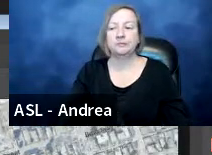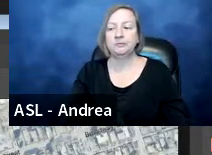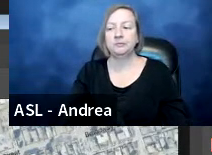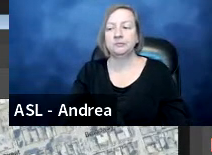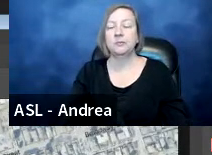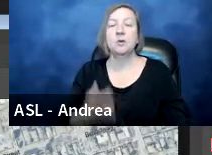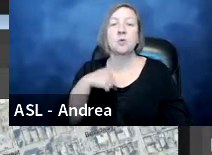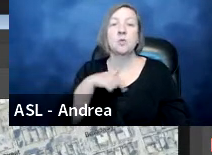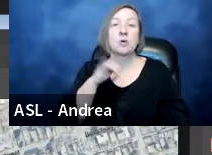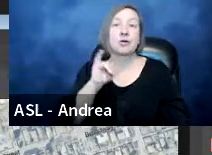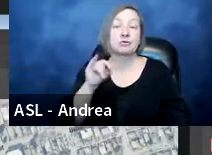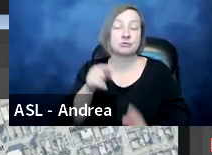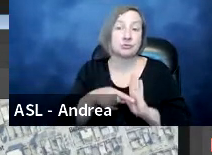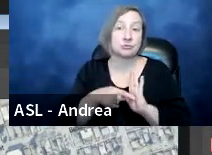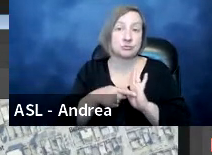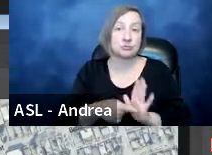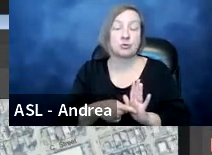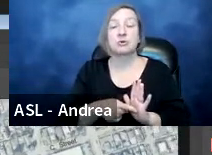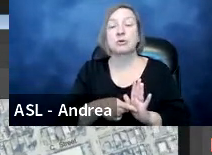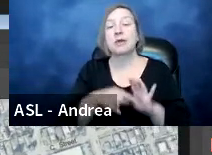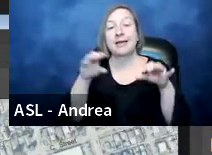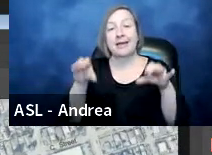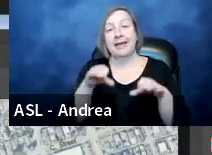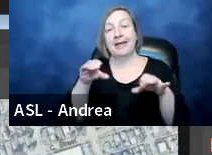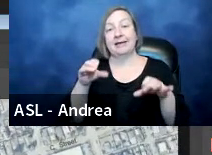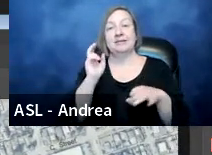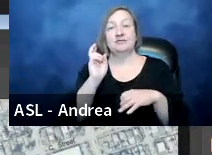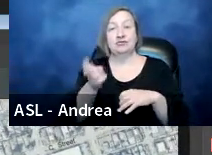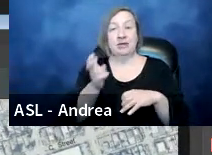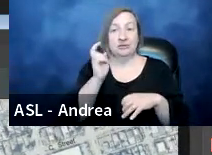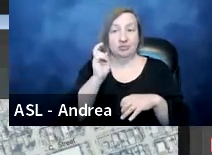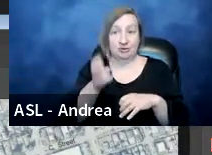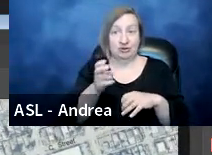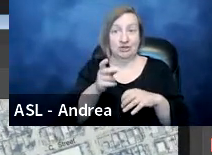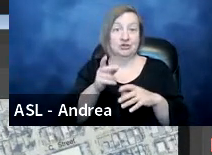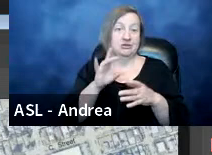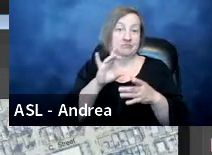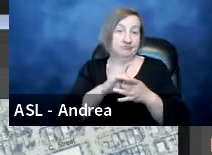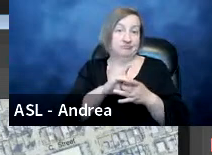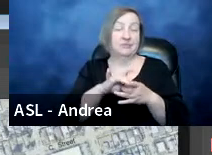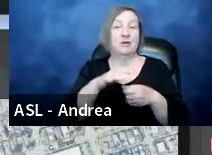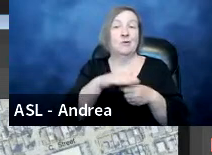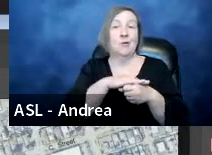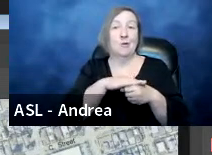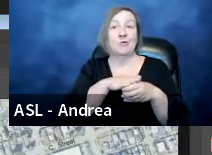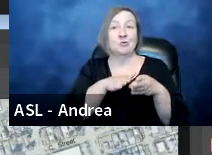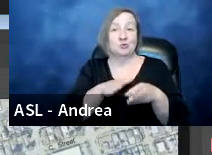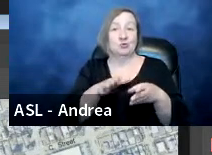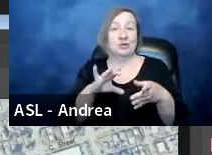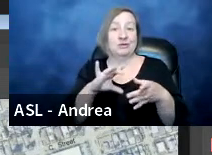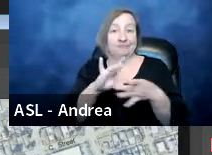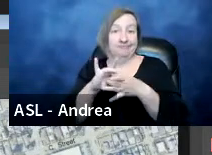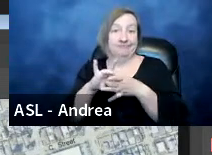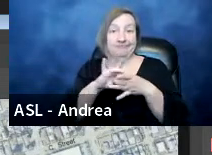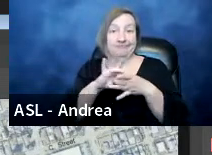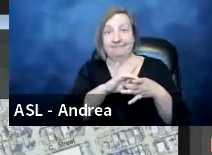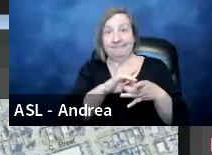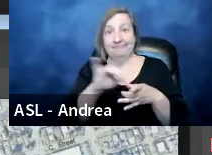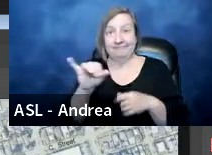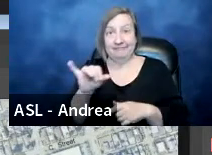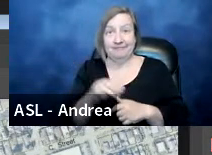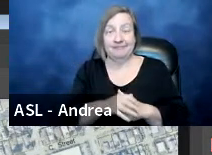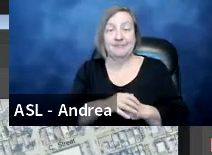We also reflect the active transportation connections and the local street connections on the ground there